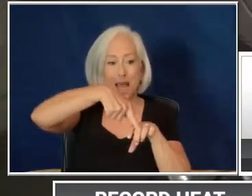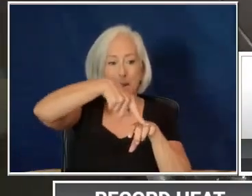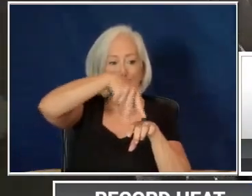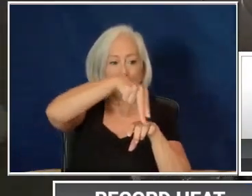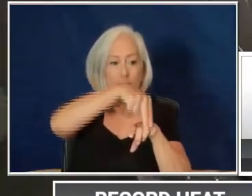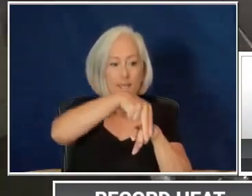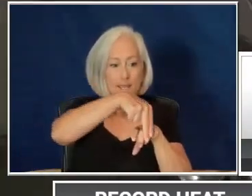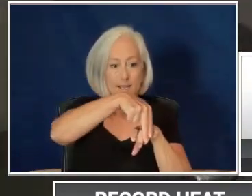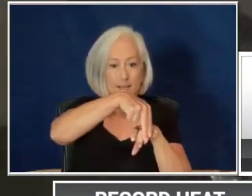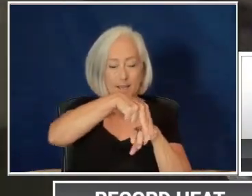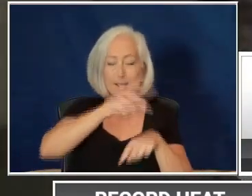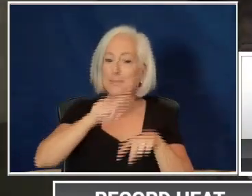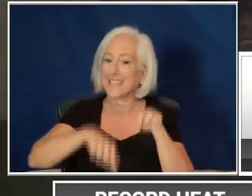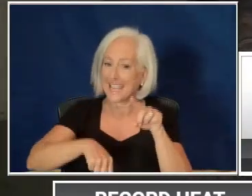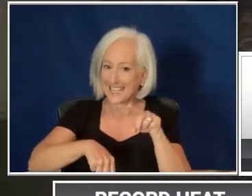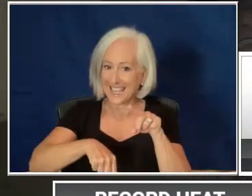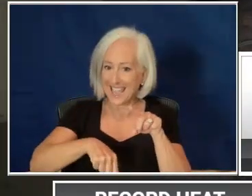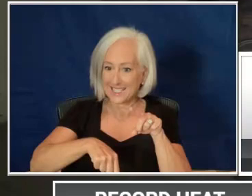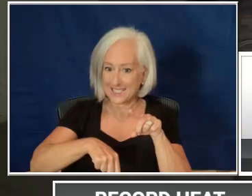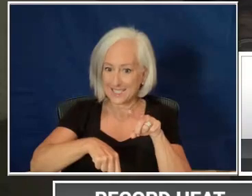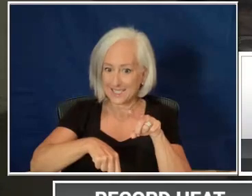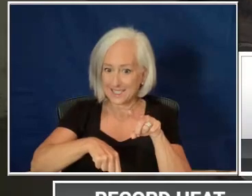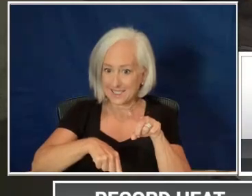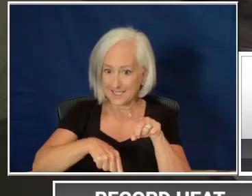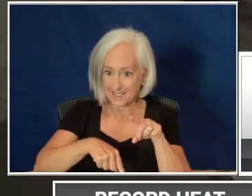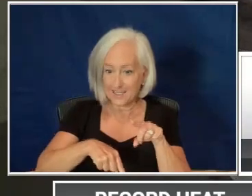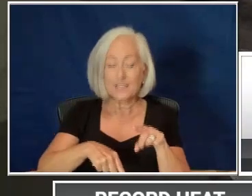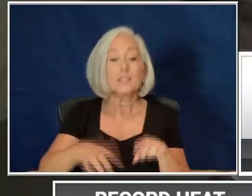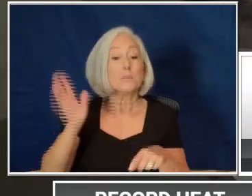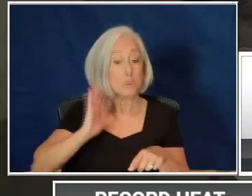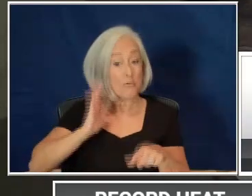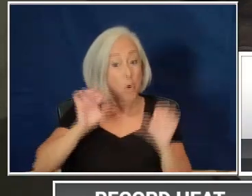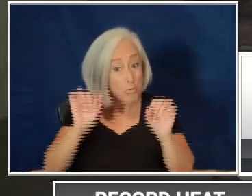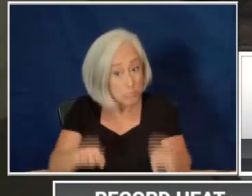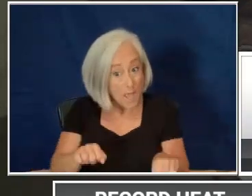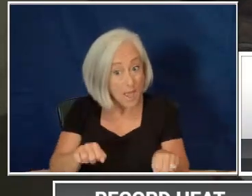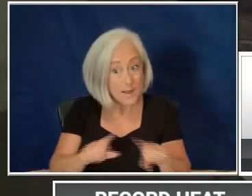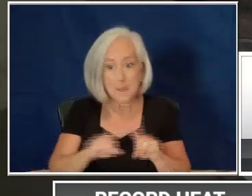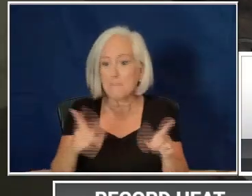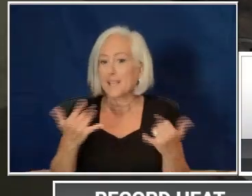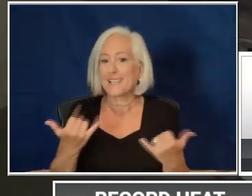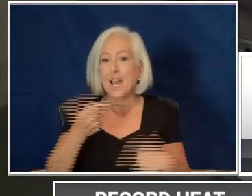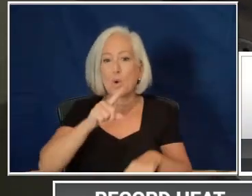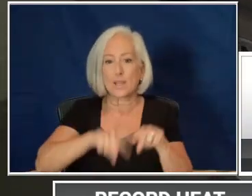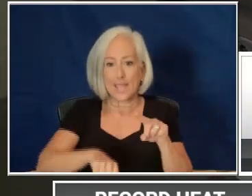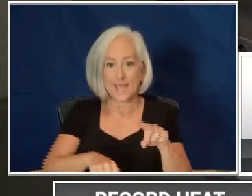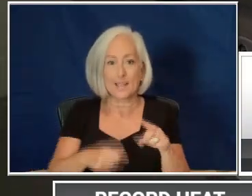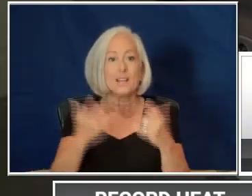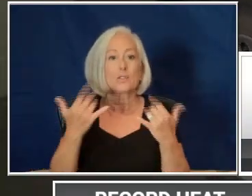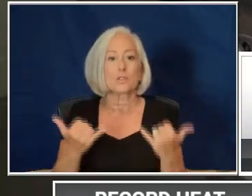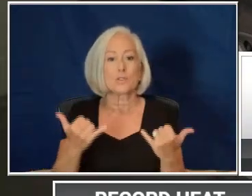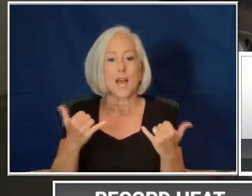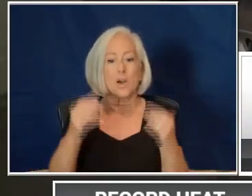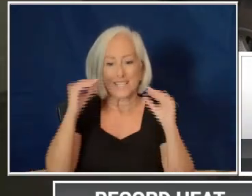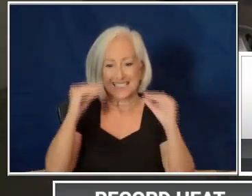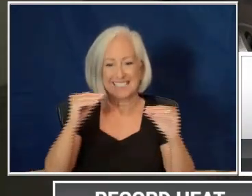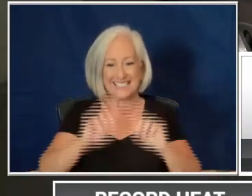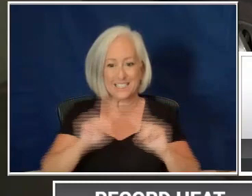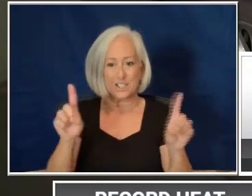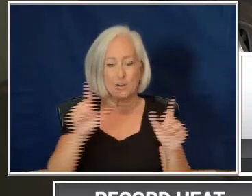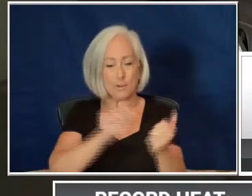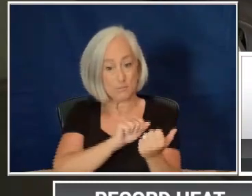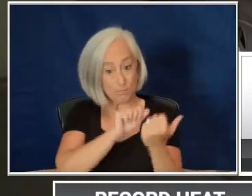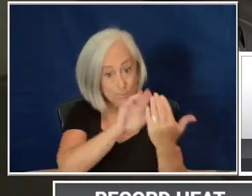issues that they can't just step in like they automatically did before. So it's teaching them to go ahead and have a seat first, and